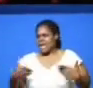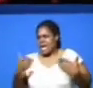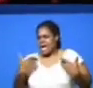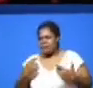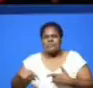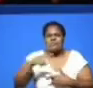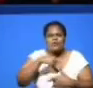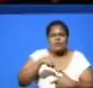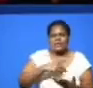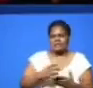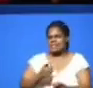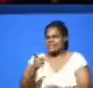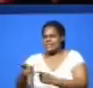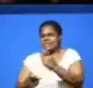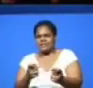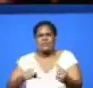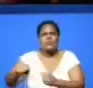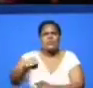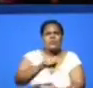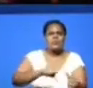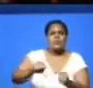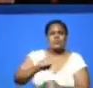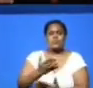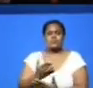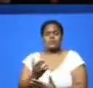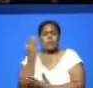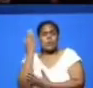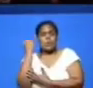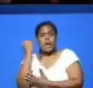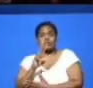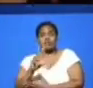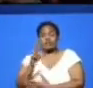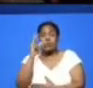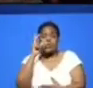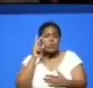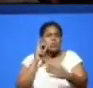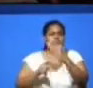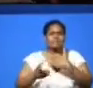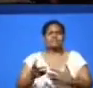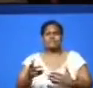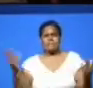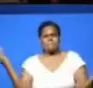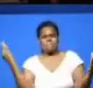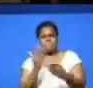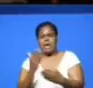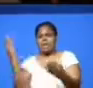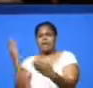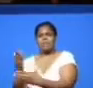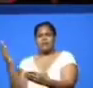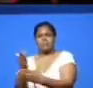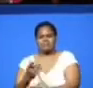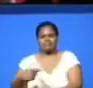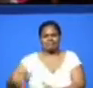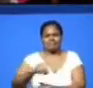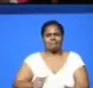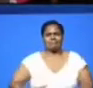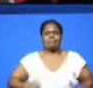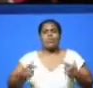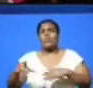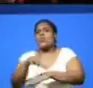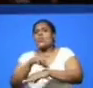one to another, because these two prophets tormented them that dwell on the